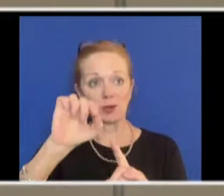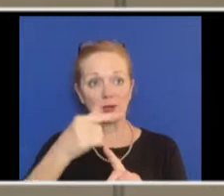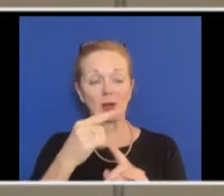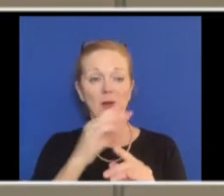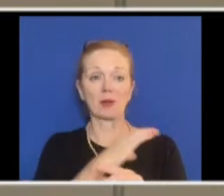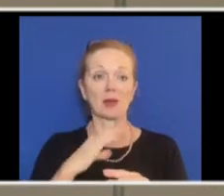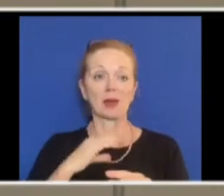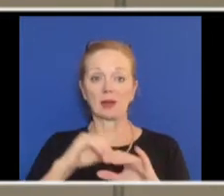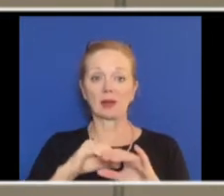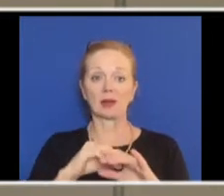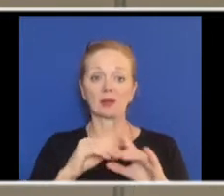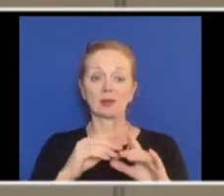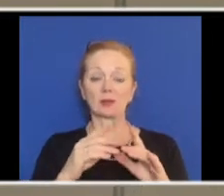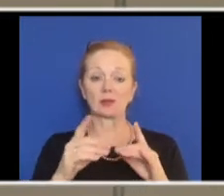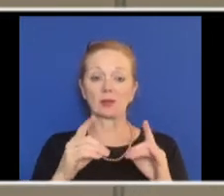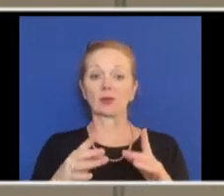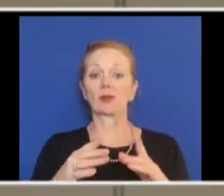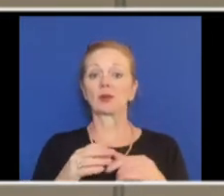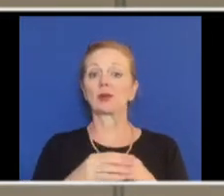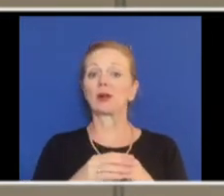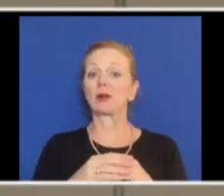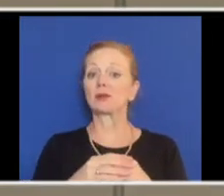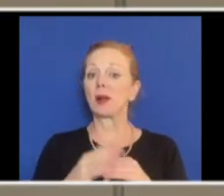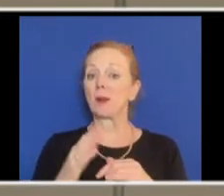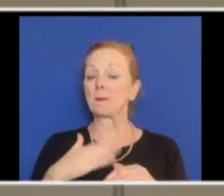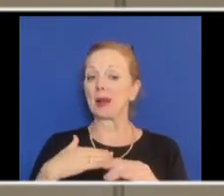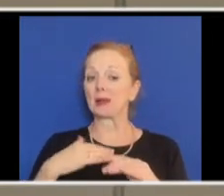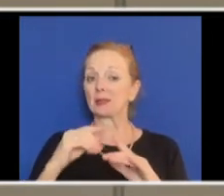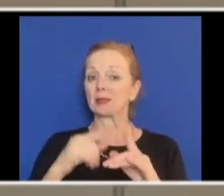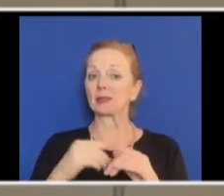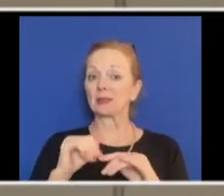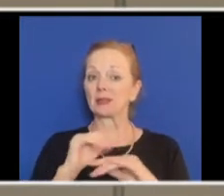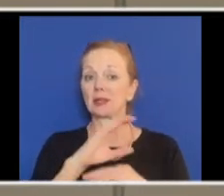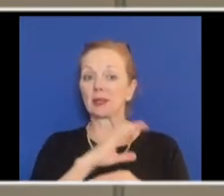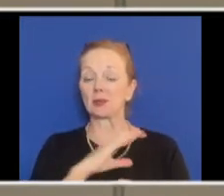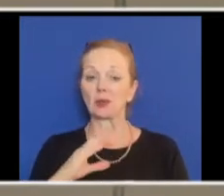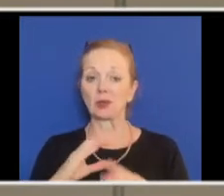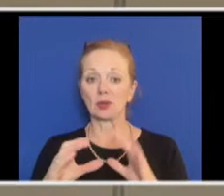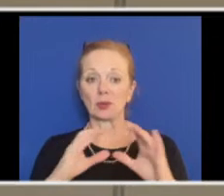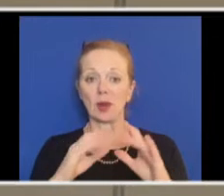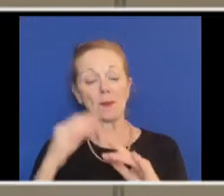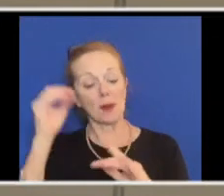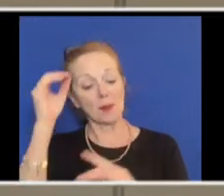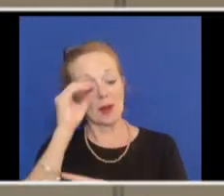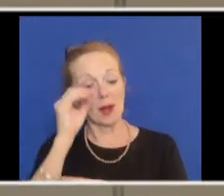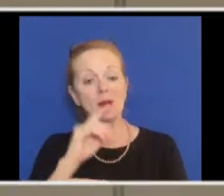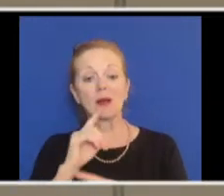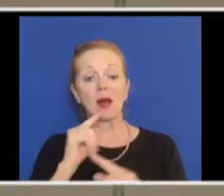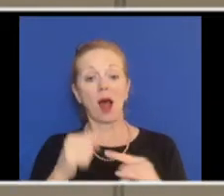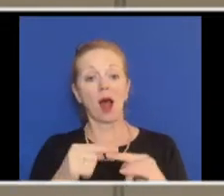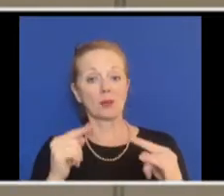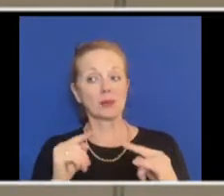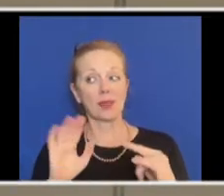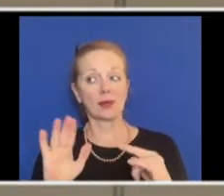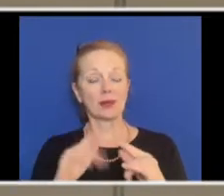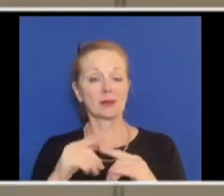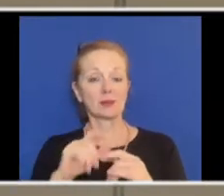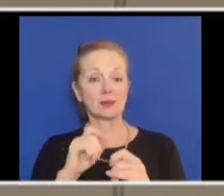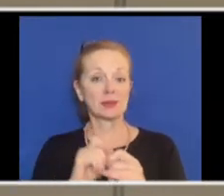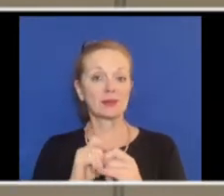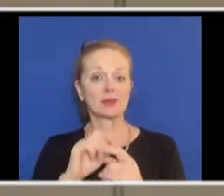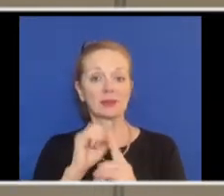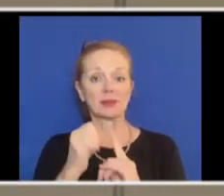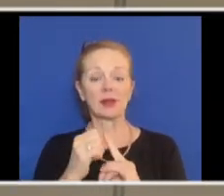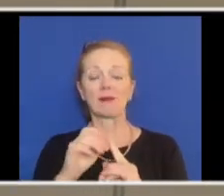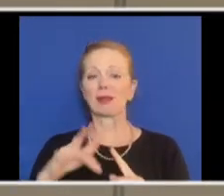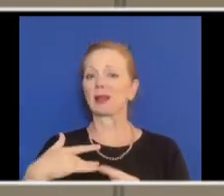our intern playing director Craig and inform them both of my intent to send this communication my opinion just happens to be opposite theirs in this particular case and